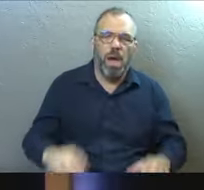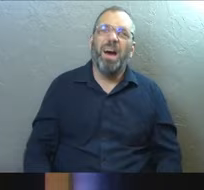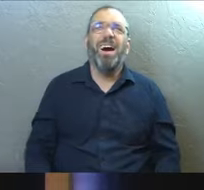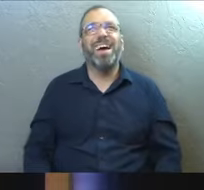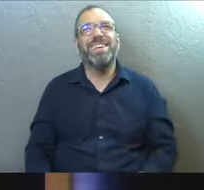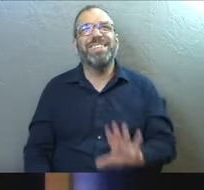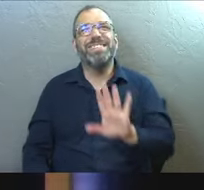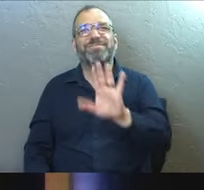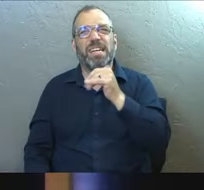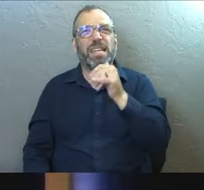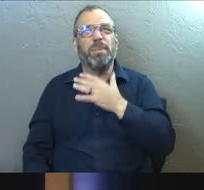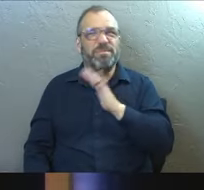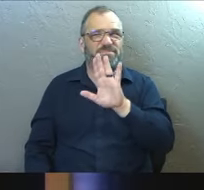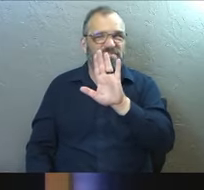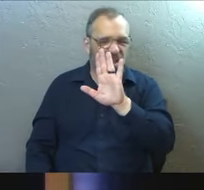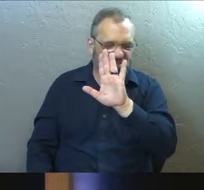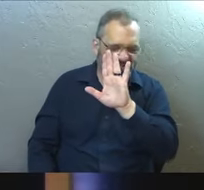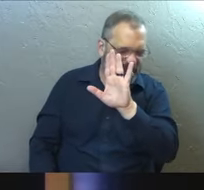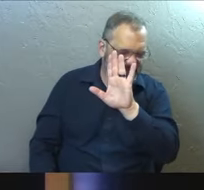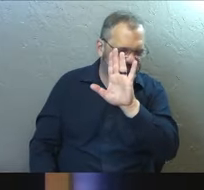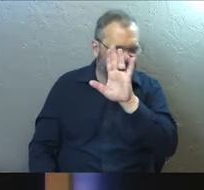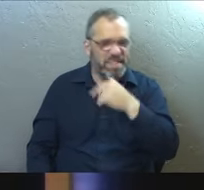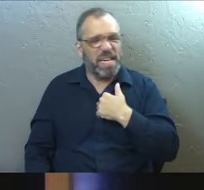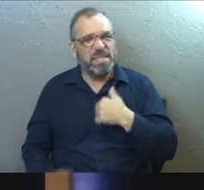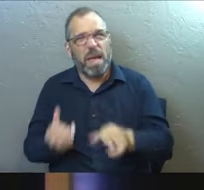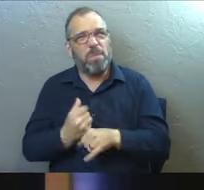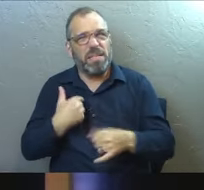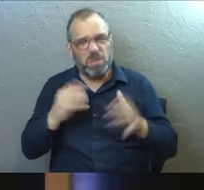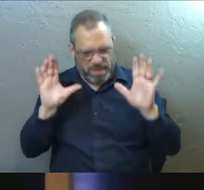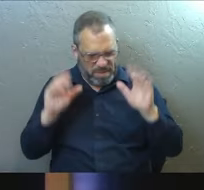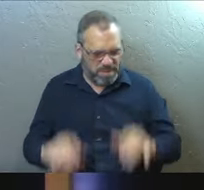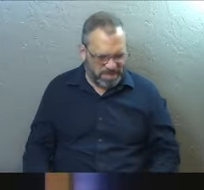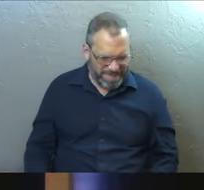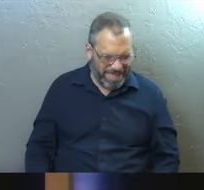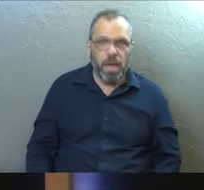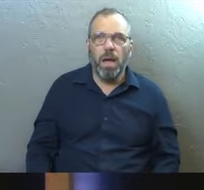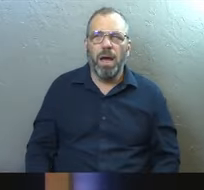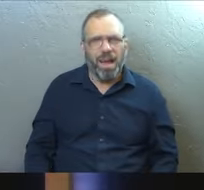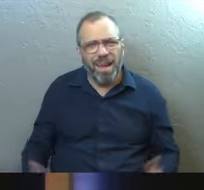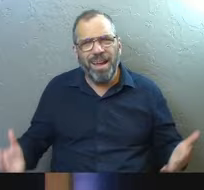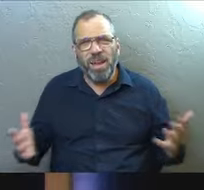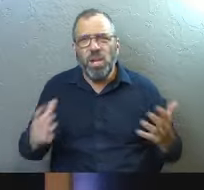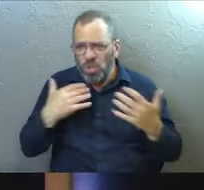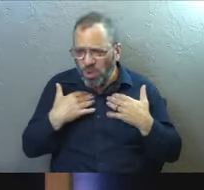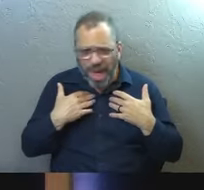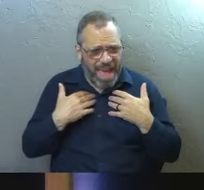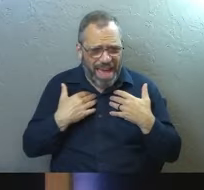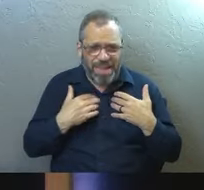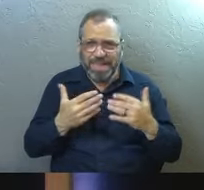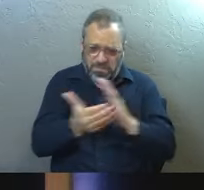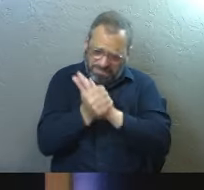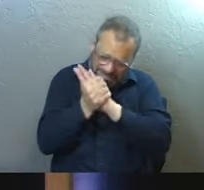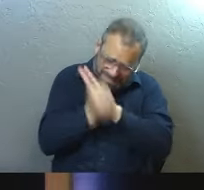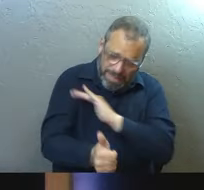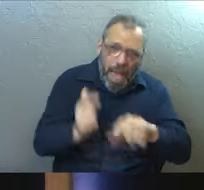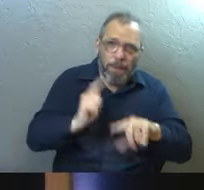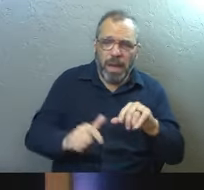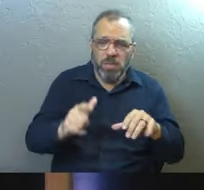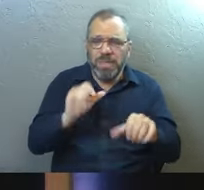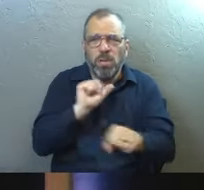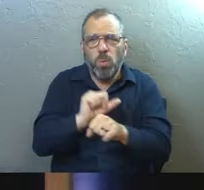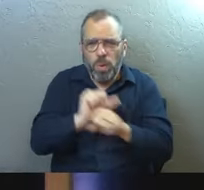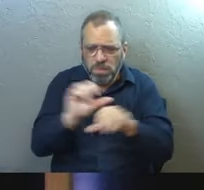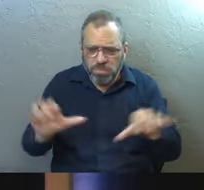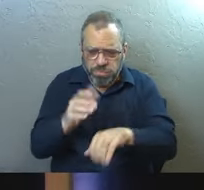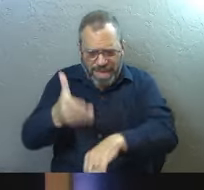like, oh, but that's just not my thing. And it must just be how I'm made, you know? It's like all of us are going to have things that we're not super good at, but we need to get better